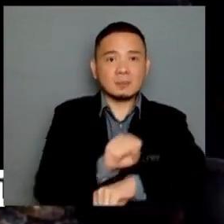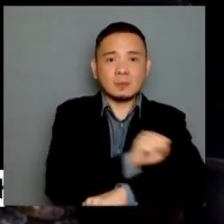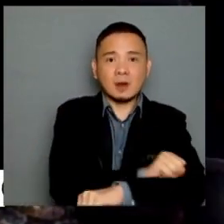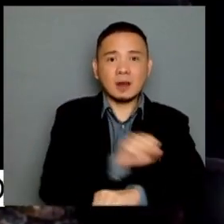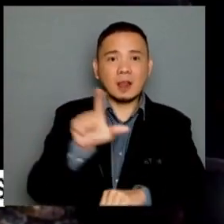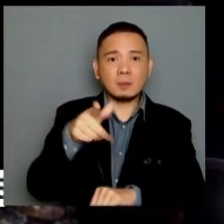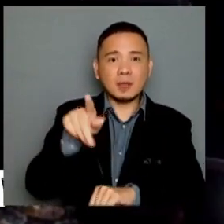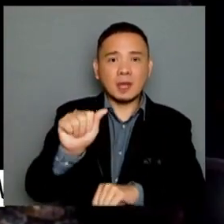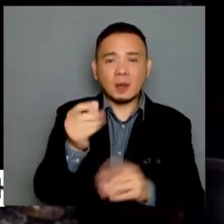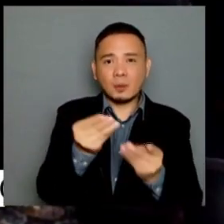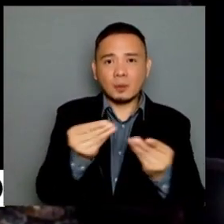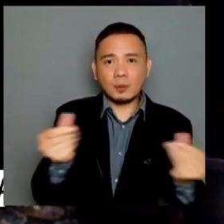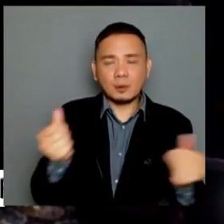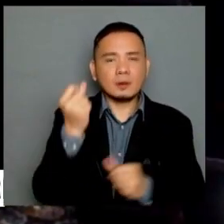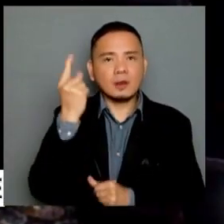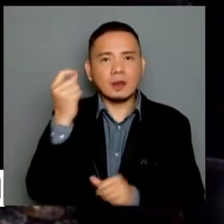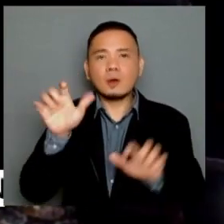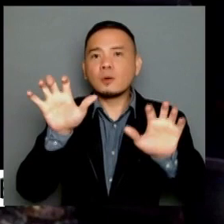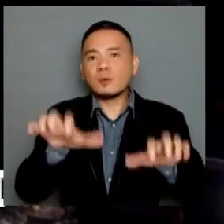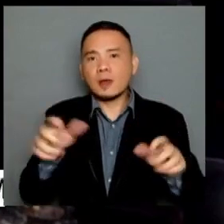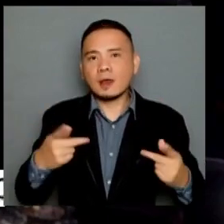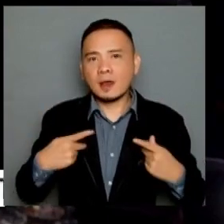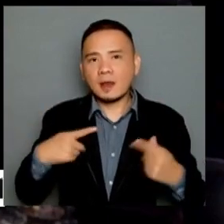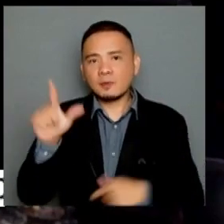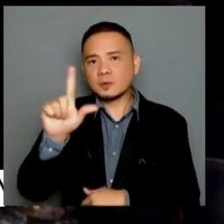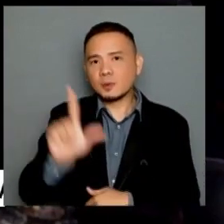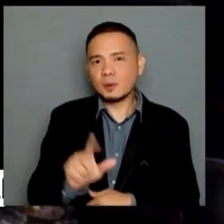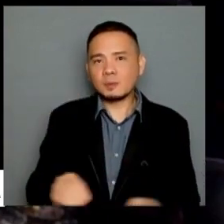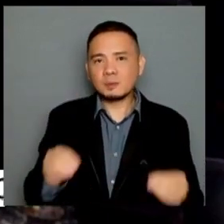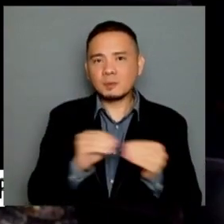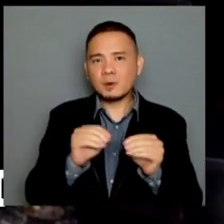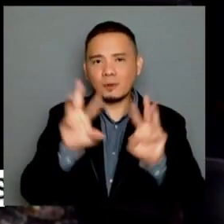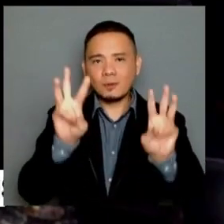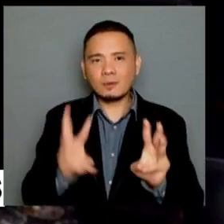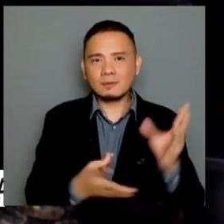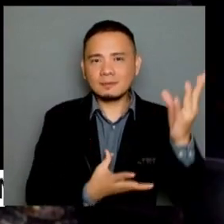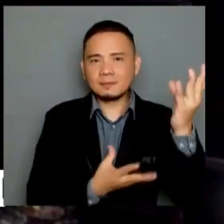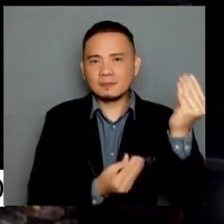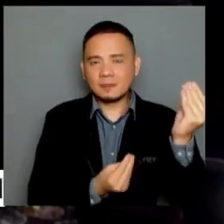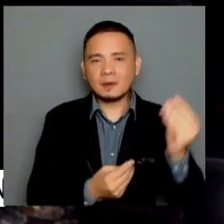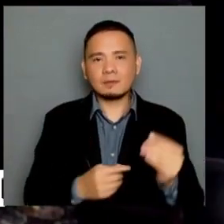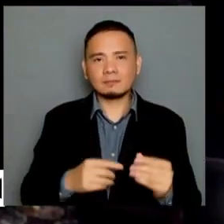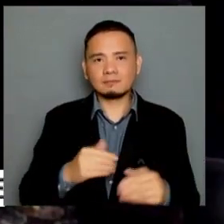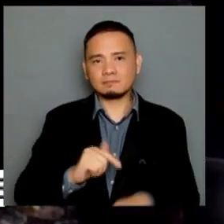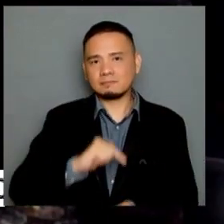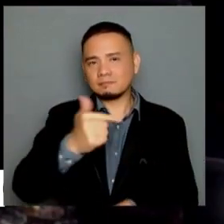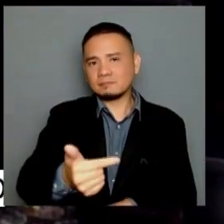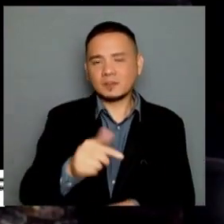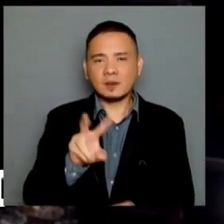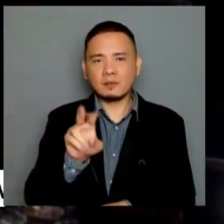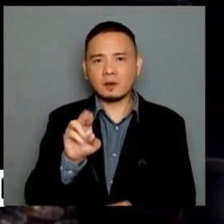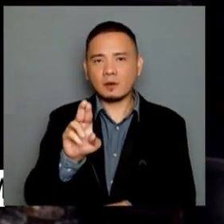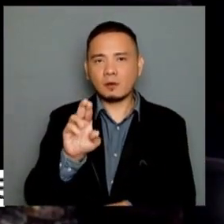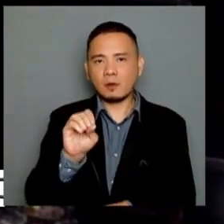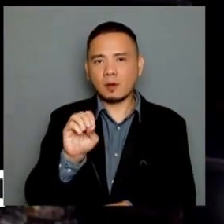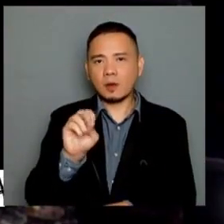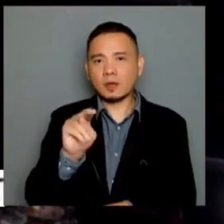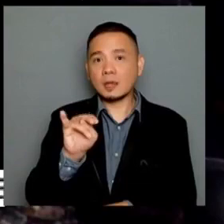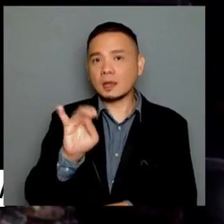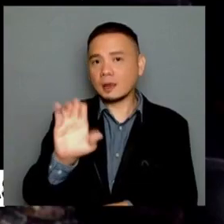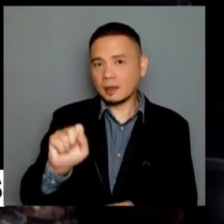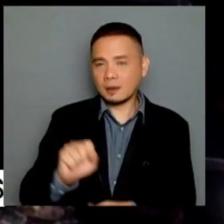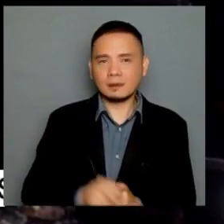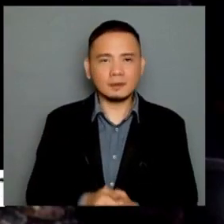heavy rains are still expected in parts of Luzon. Let's get the latest weather update now from PAGASA weather forecaster Veronica Torres. Good